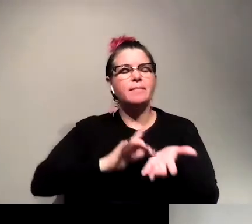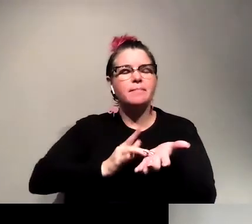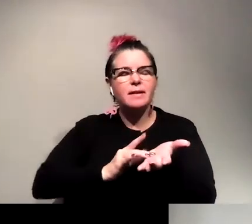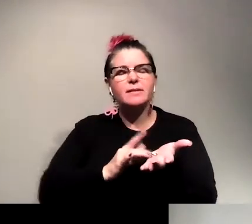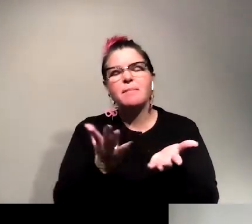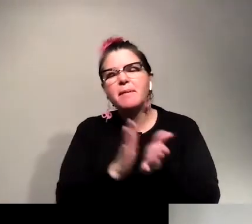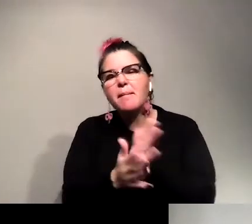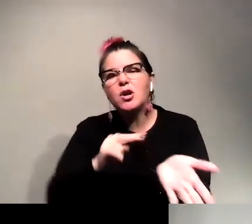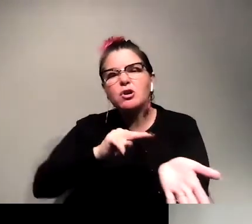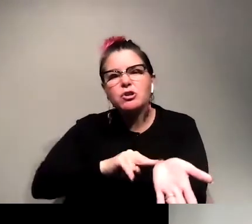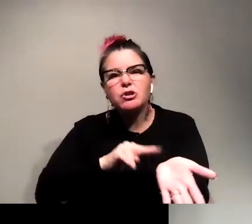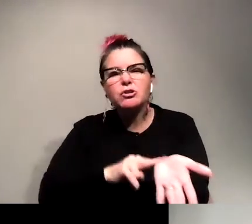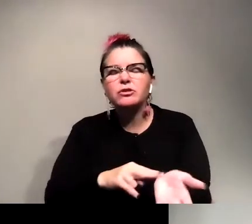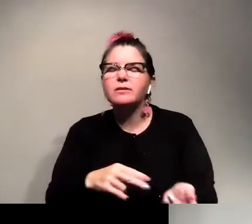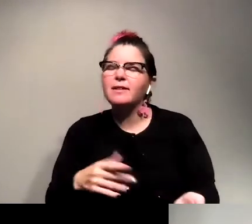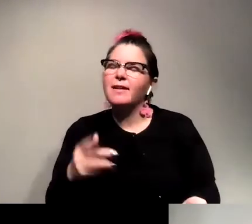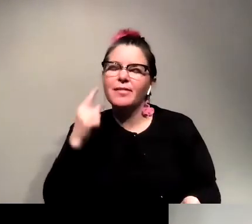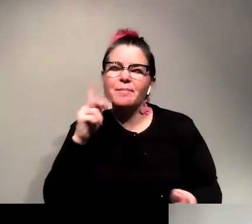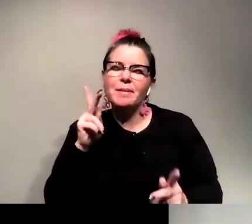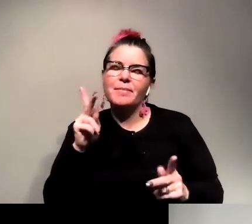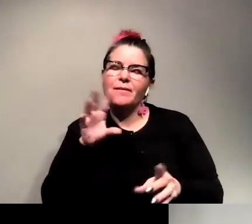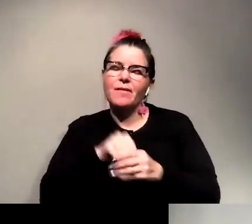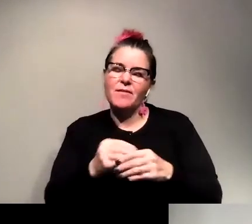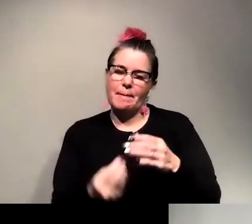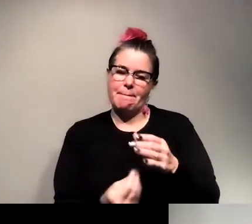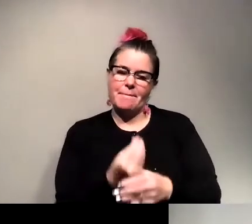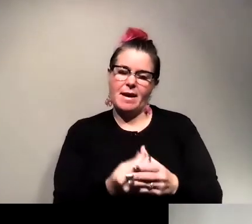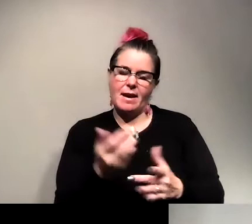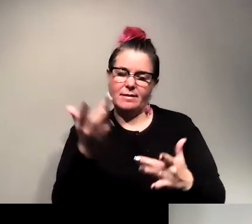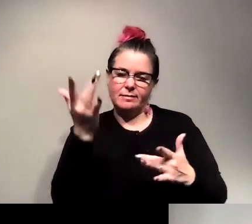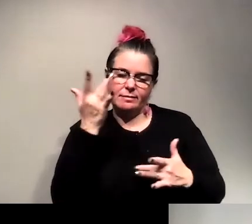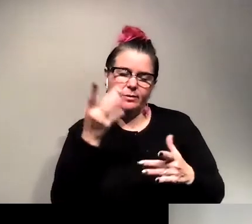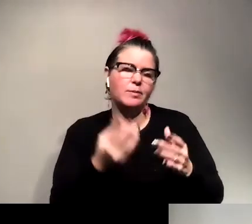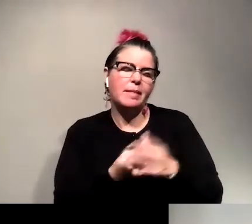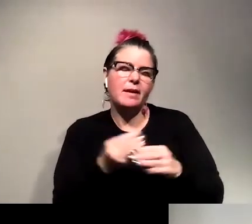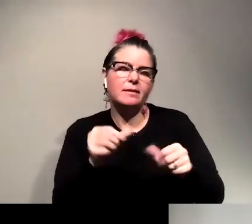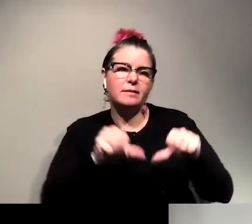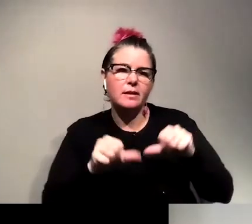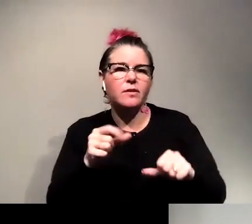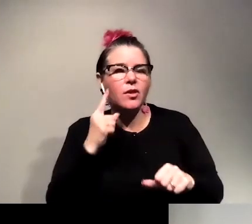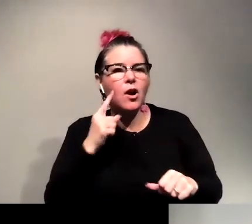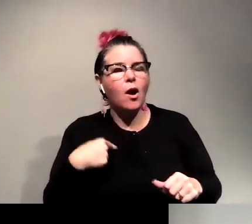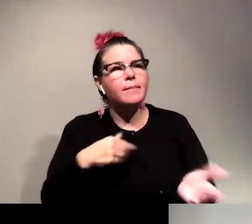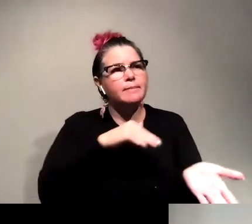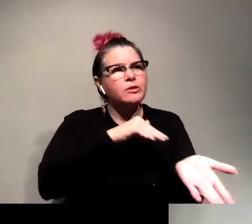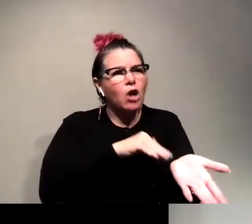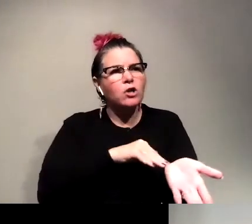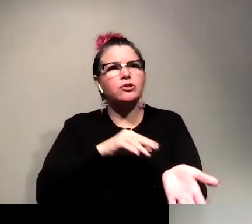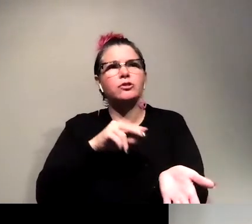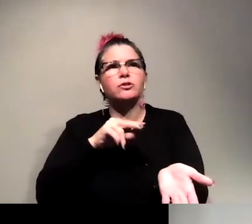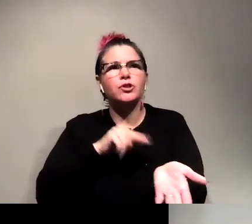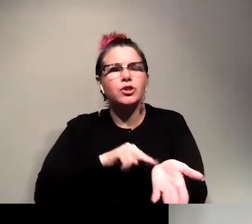right? I think a lot of folks who actually are in things like plant pathology or plant sciences originally were like, okay, we're going to be doctors or we're going to do